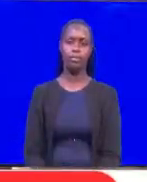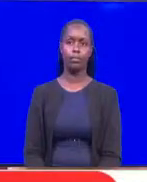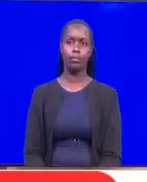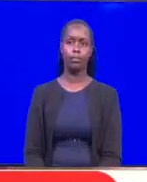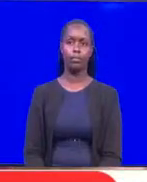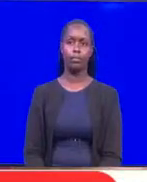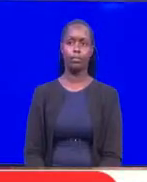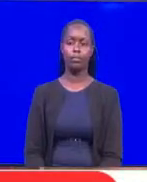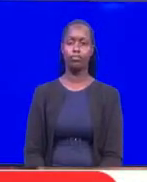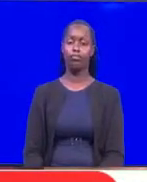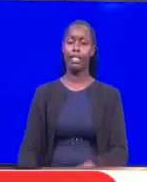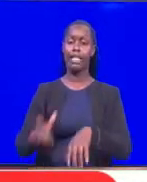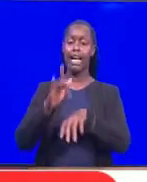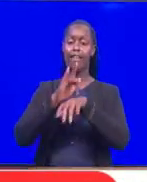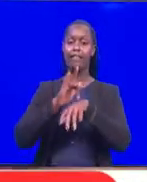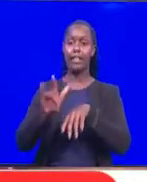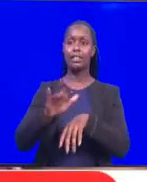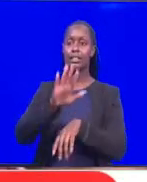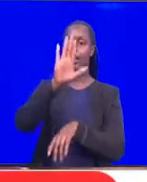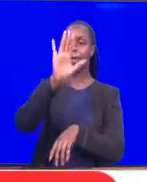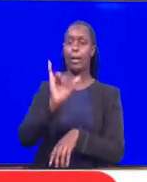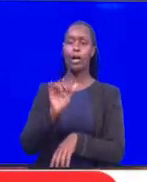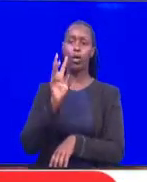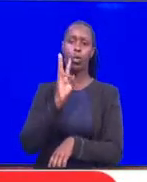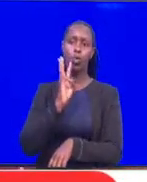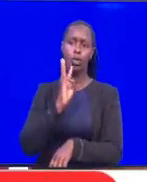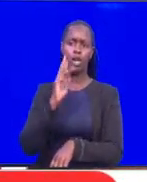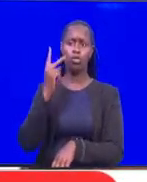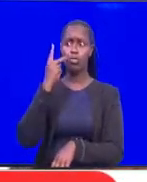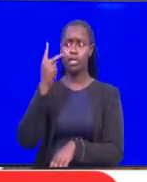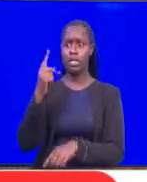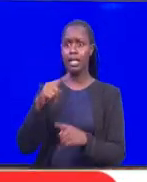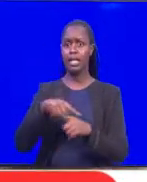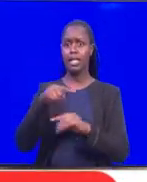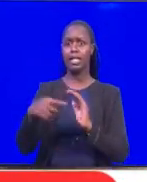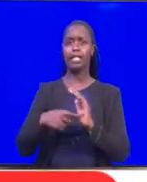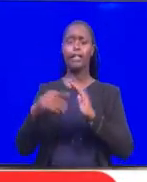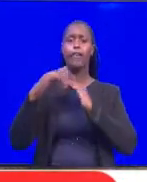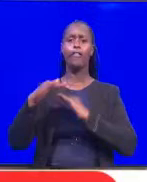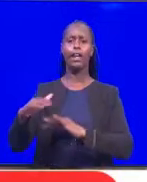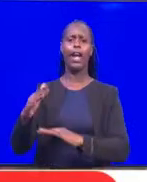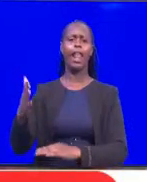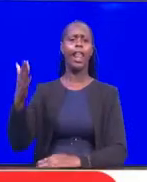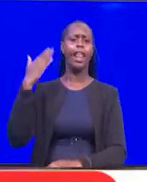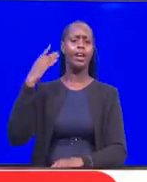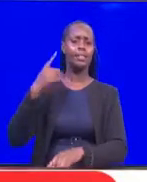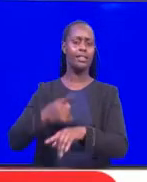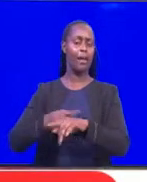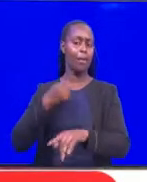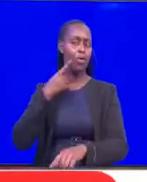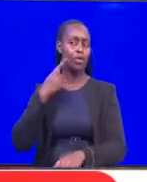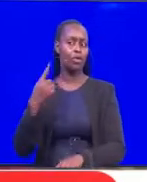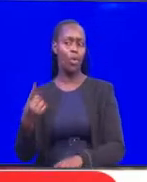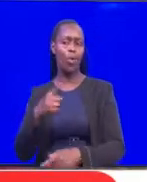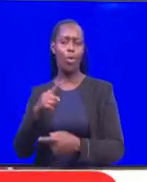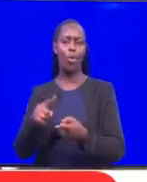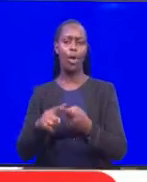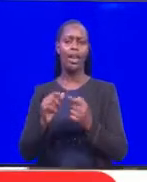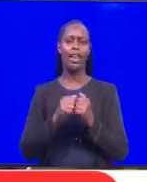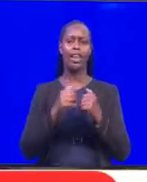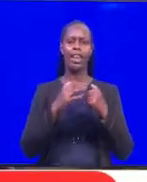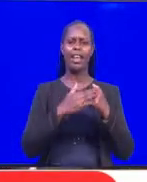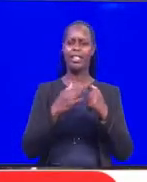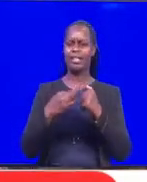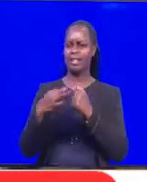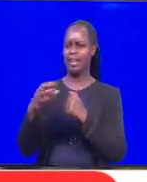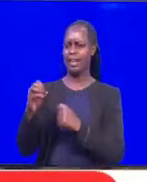Tumeweza kuadhiriwa na maji yenye imekuja kama hii ni flood in fact, na ile jambo mara ya mwisho kutendeka ilikuwa early 1980s ndio